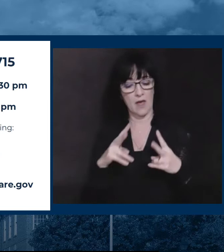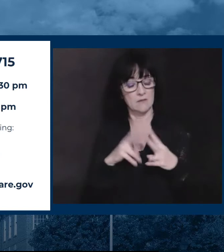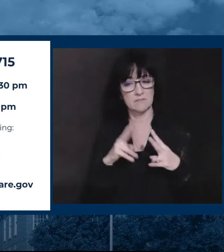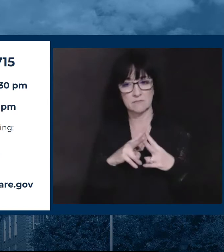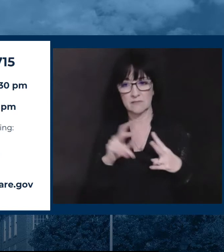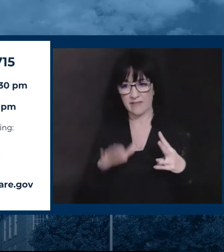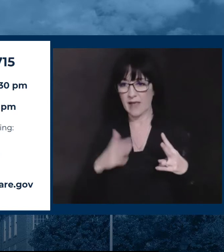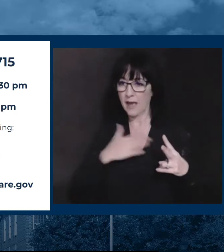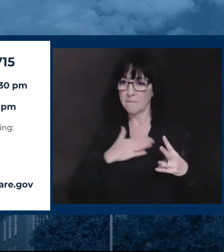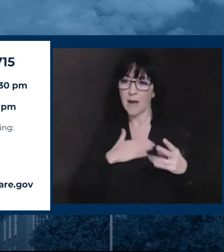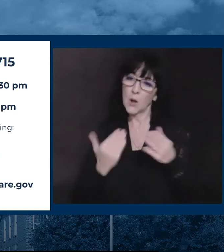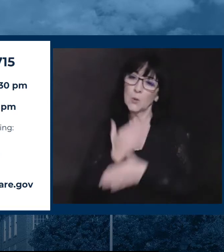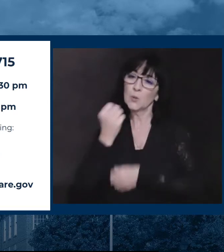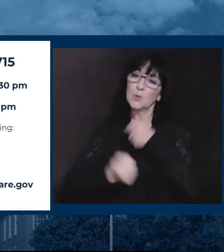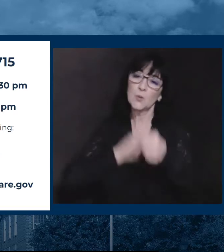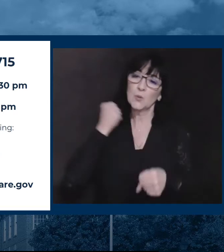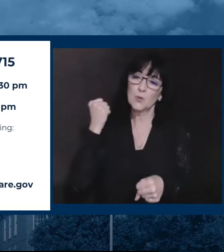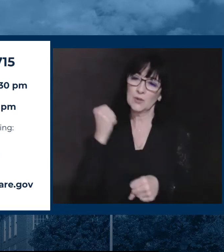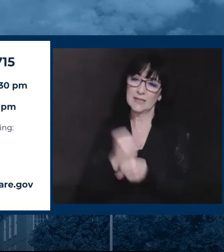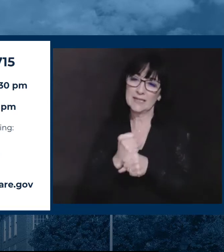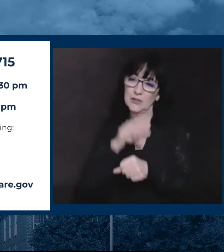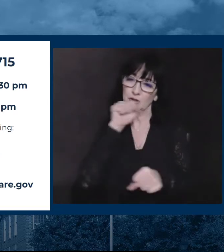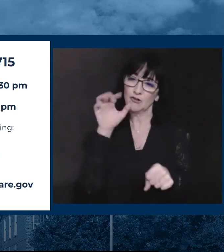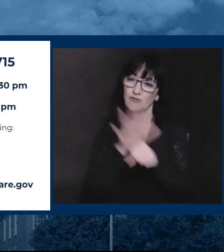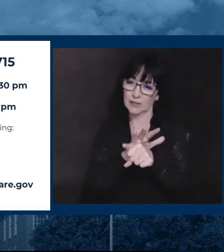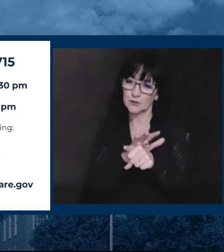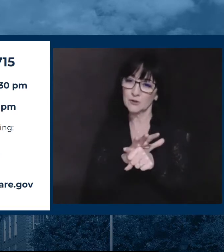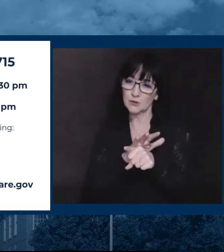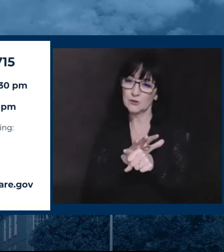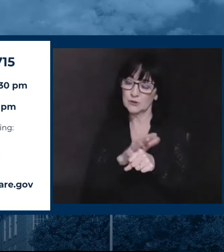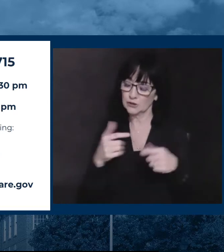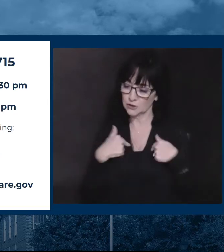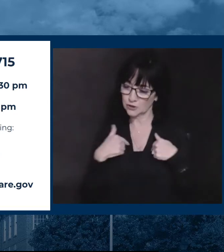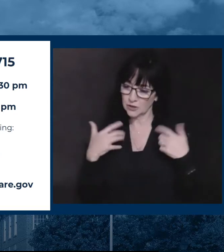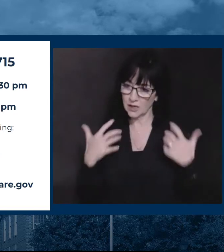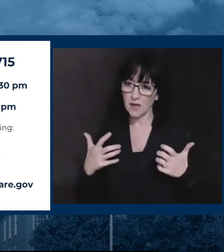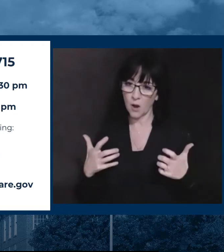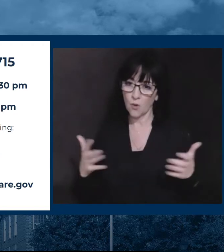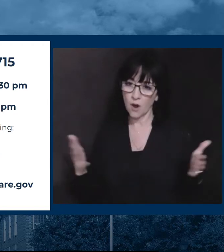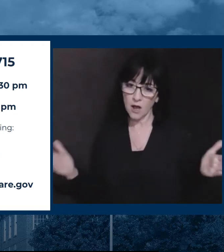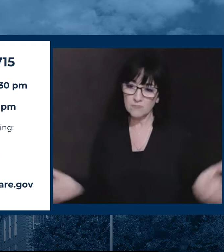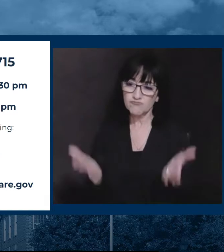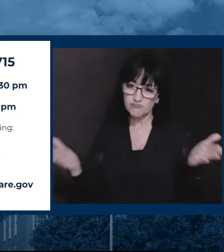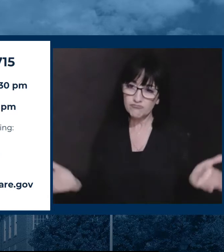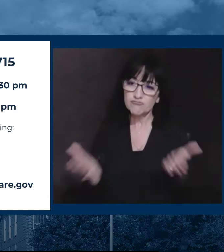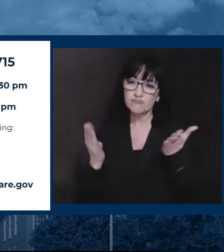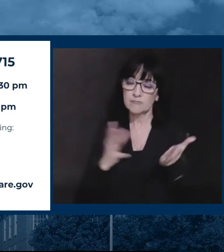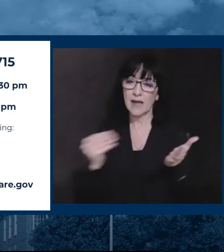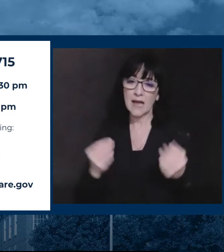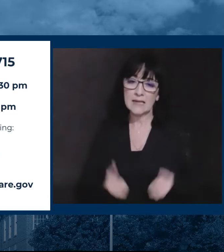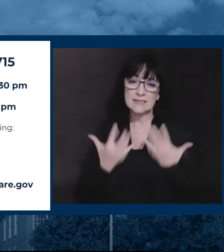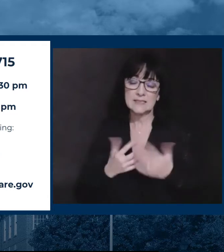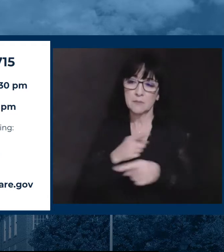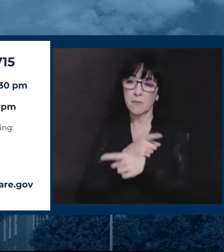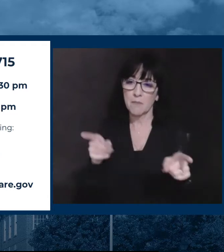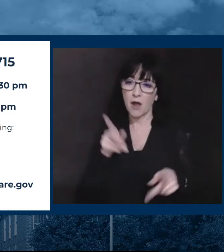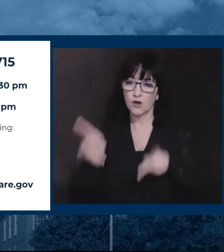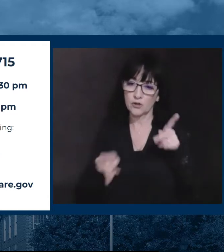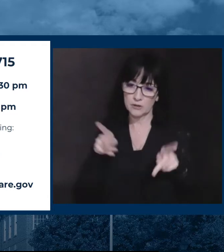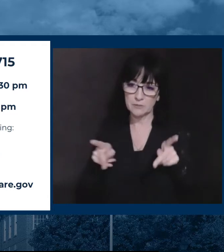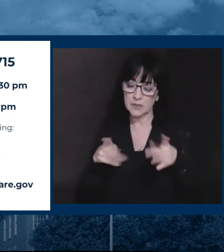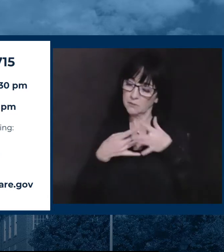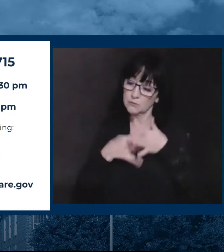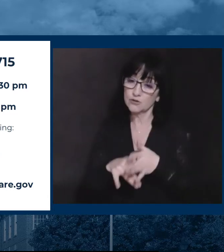my New Year's resolution, is to light the fire and inspire all our partners. And we're starting with